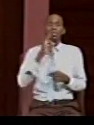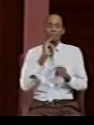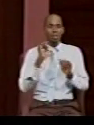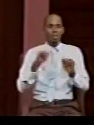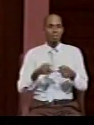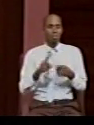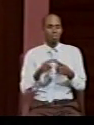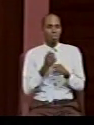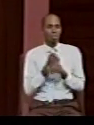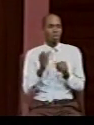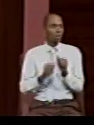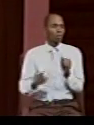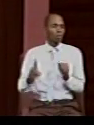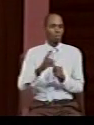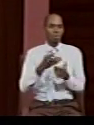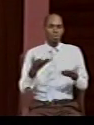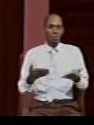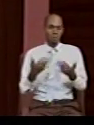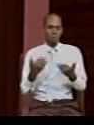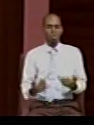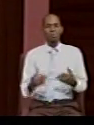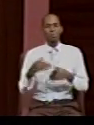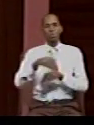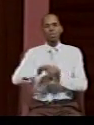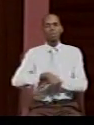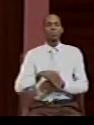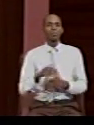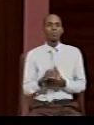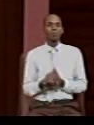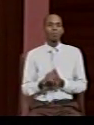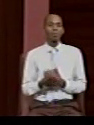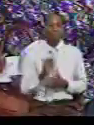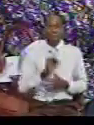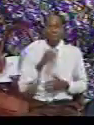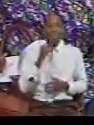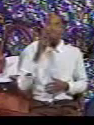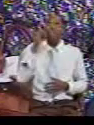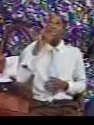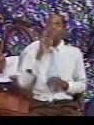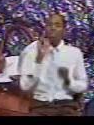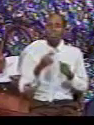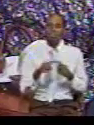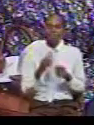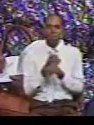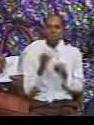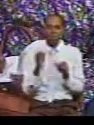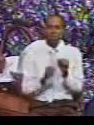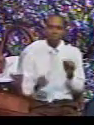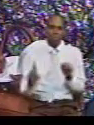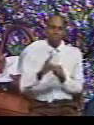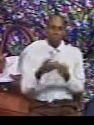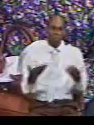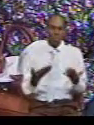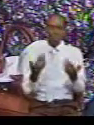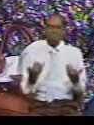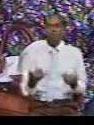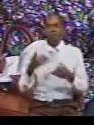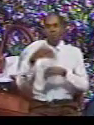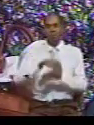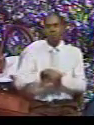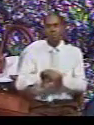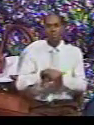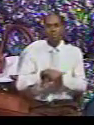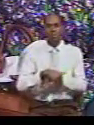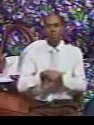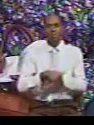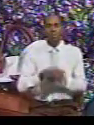save everyone here tonight. I said he's able to save everyone here tonight. If you are